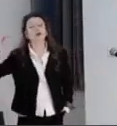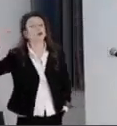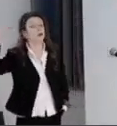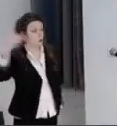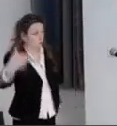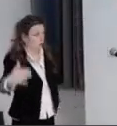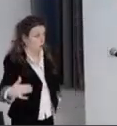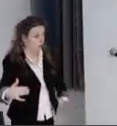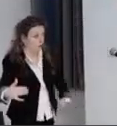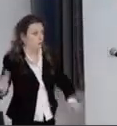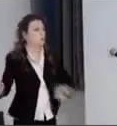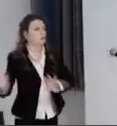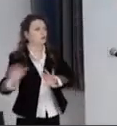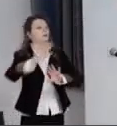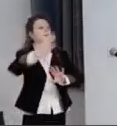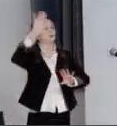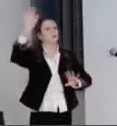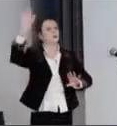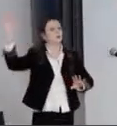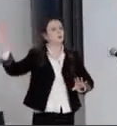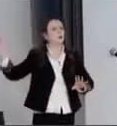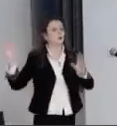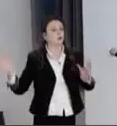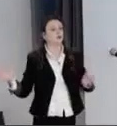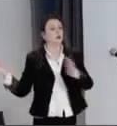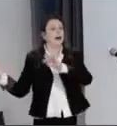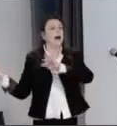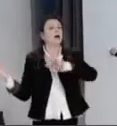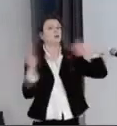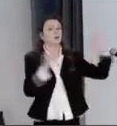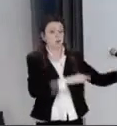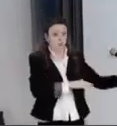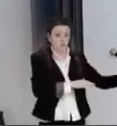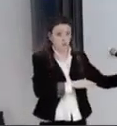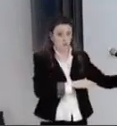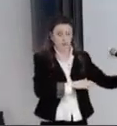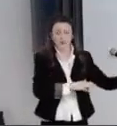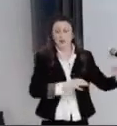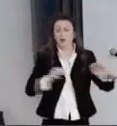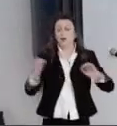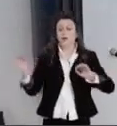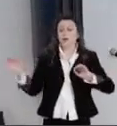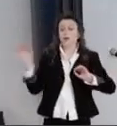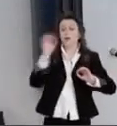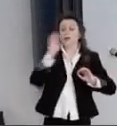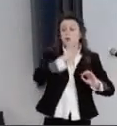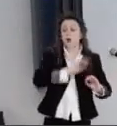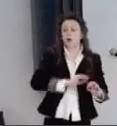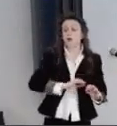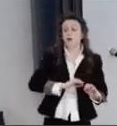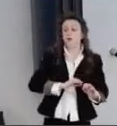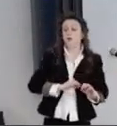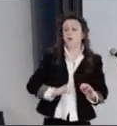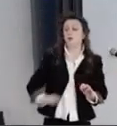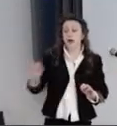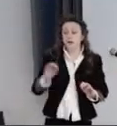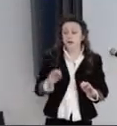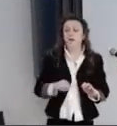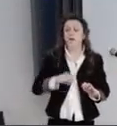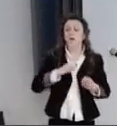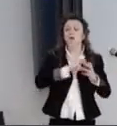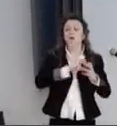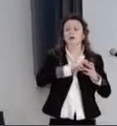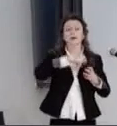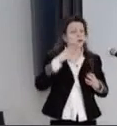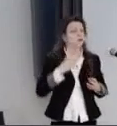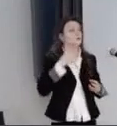with a stronger version of cognitivism, which in the bulk of this talk I haven't considered. A stronger version of cognitivism which would have it